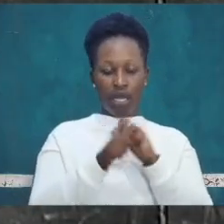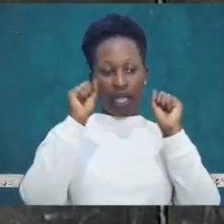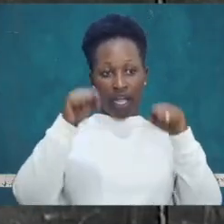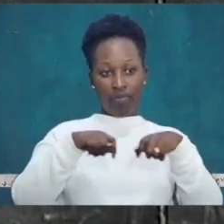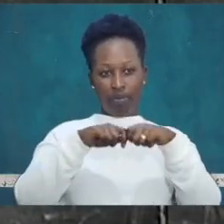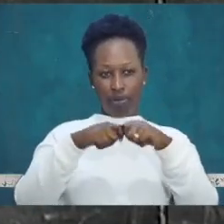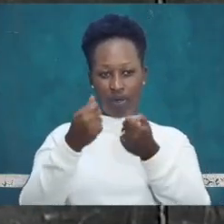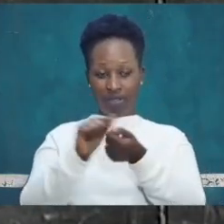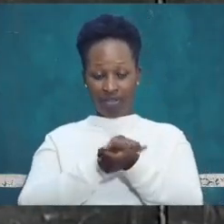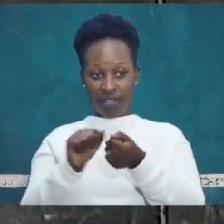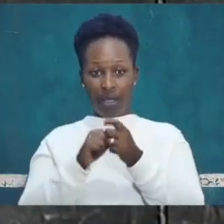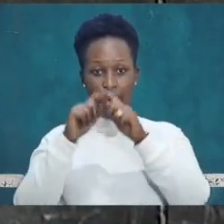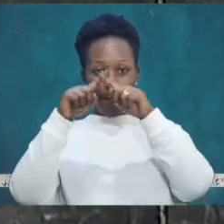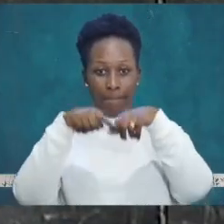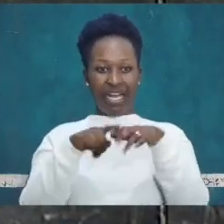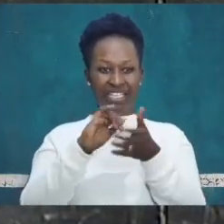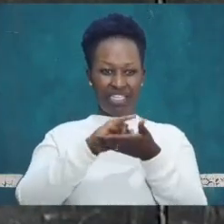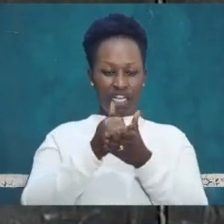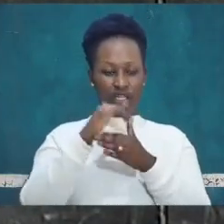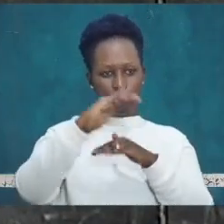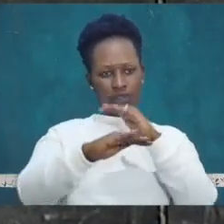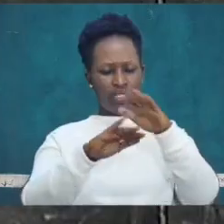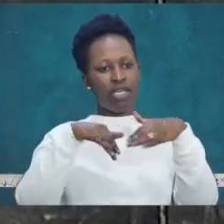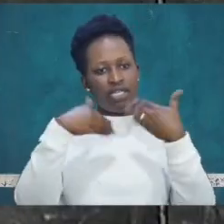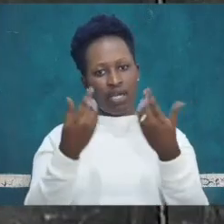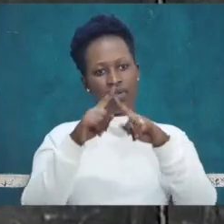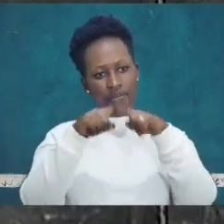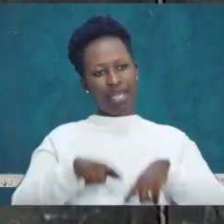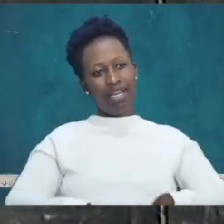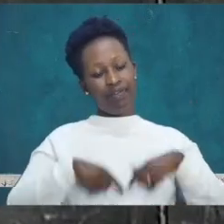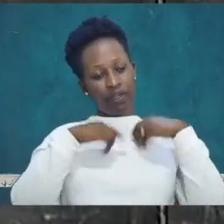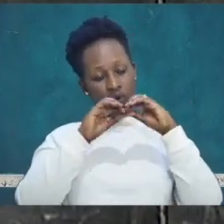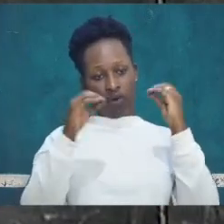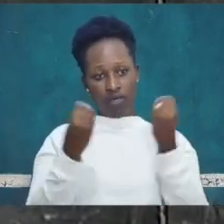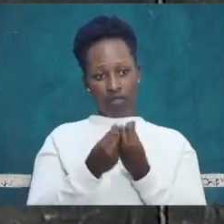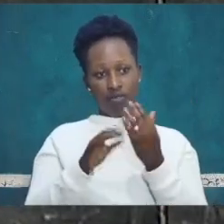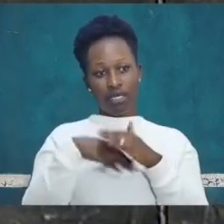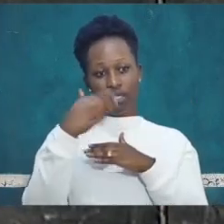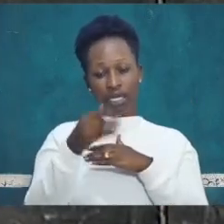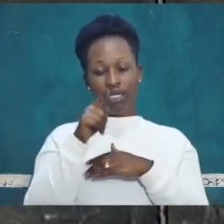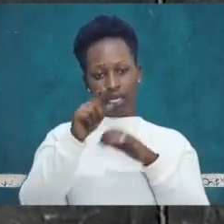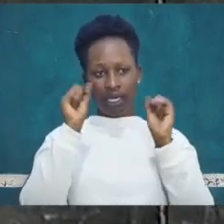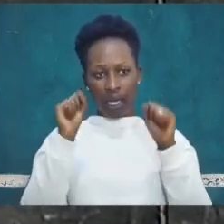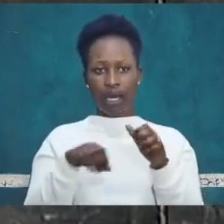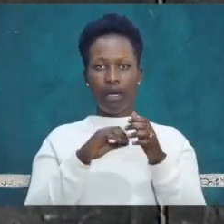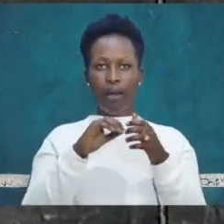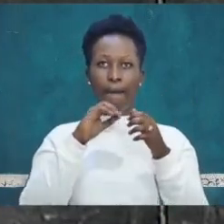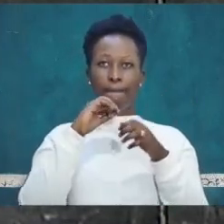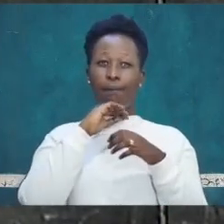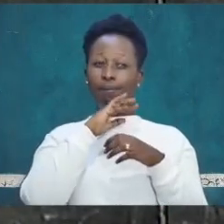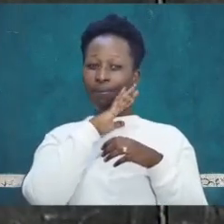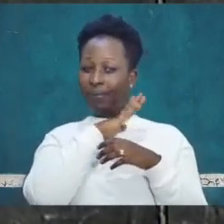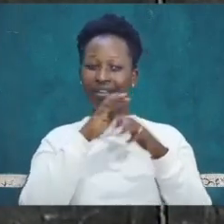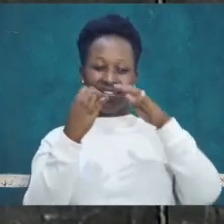broken down by natural processes or by living organisms. Therefore, they can pollute the